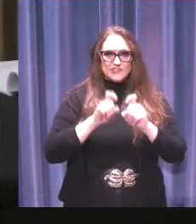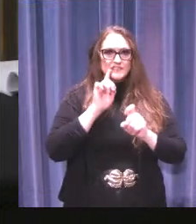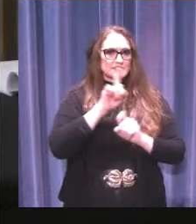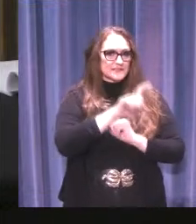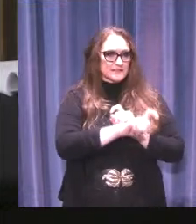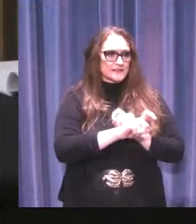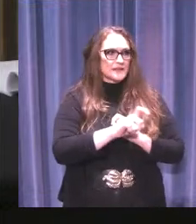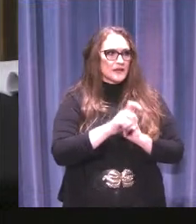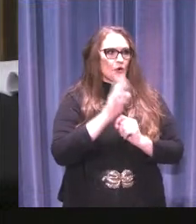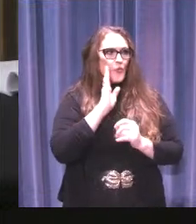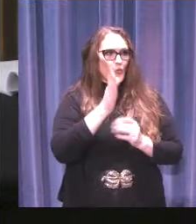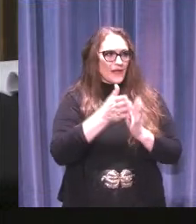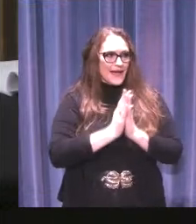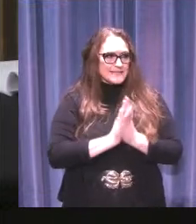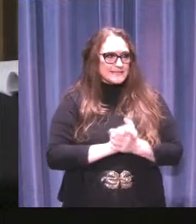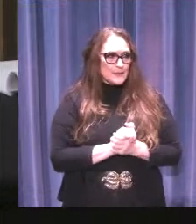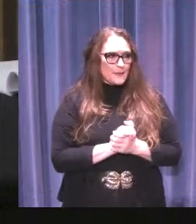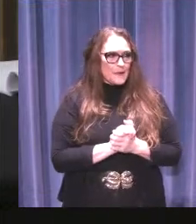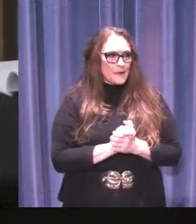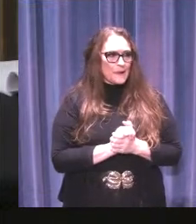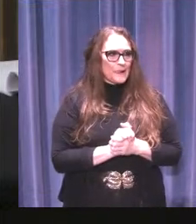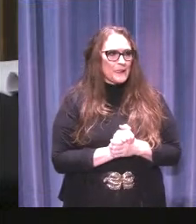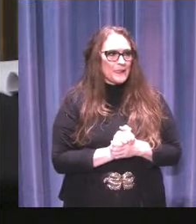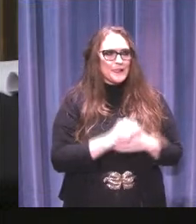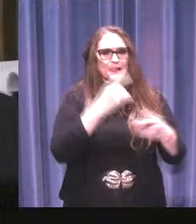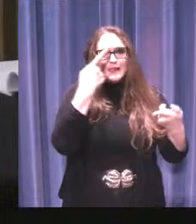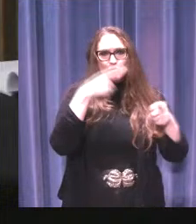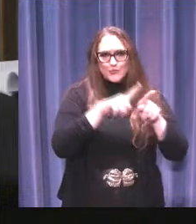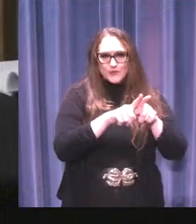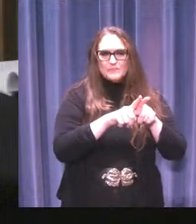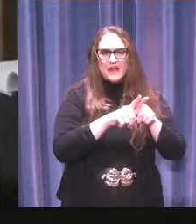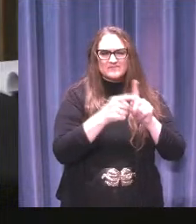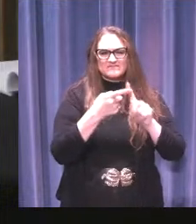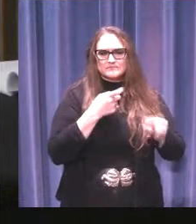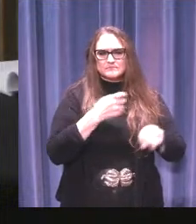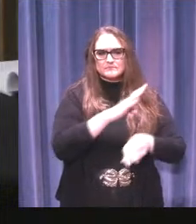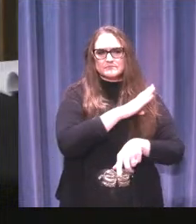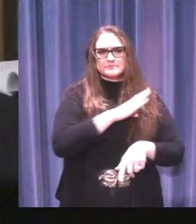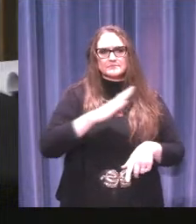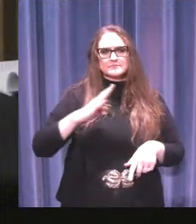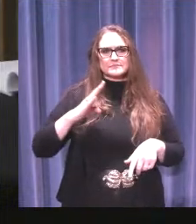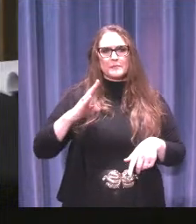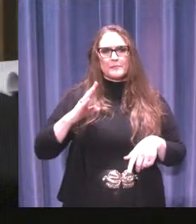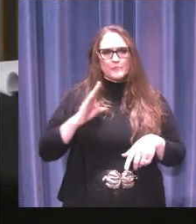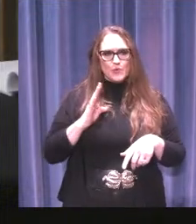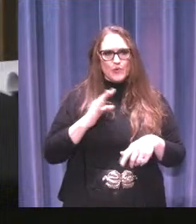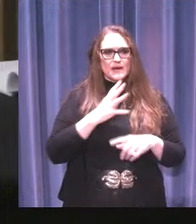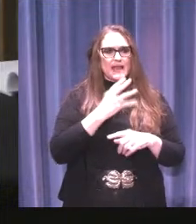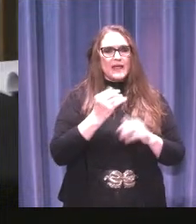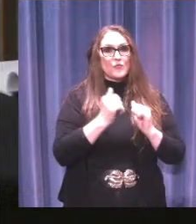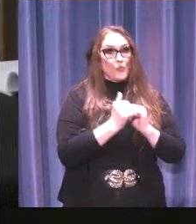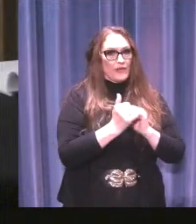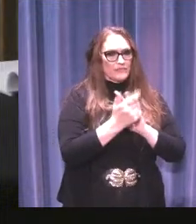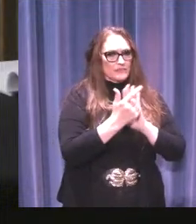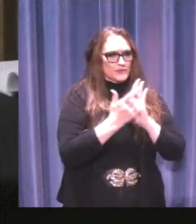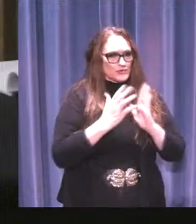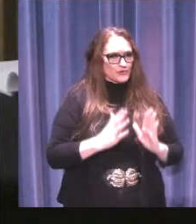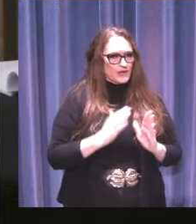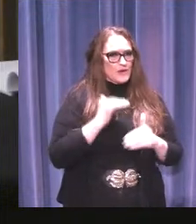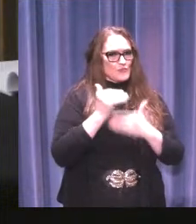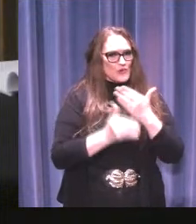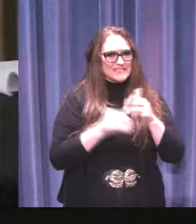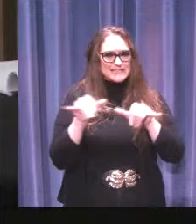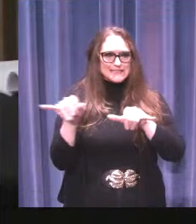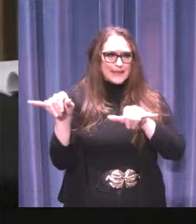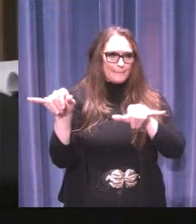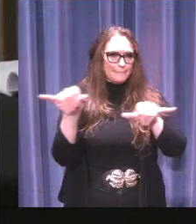you. The questions are pre-agreed upon by the board and vetted by the board attorney. So the process will be the same